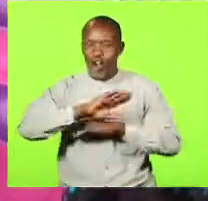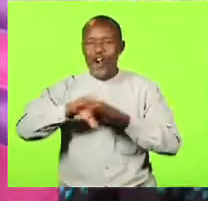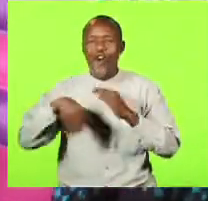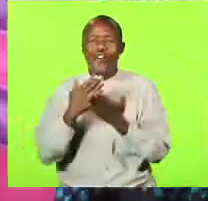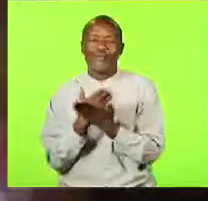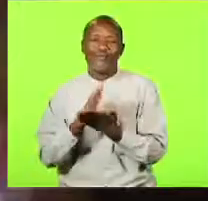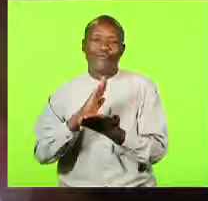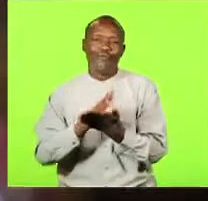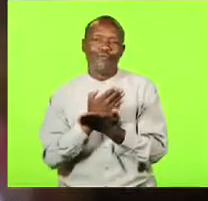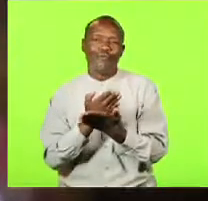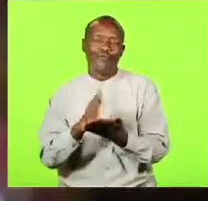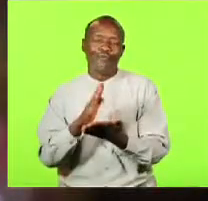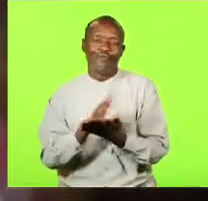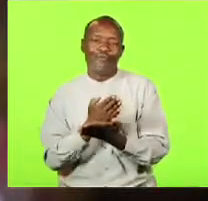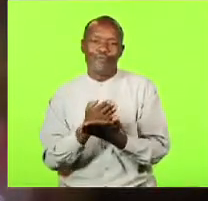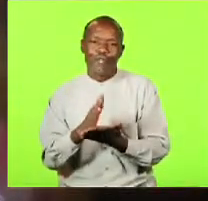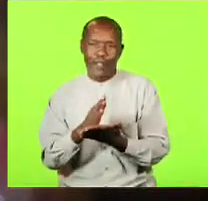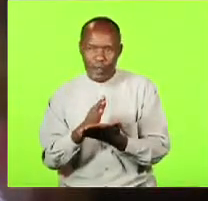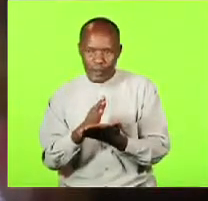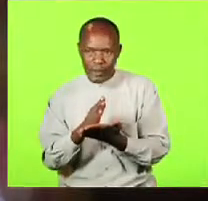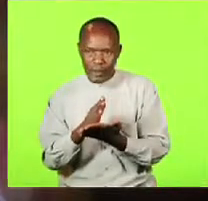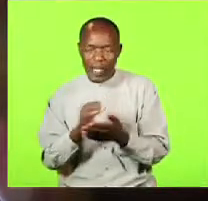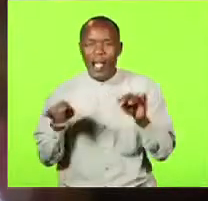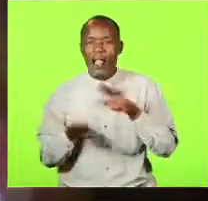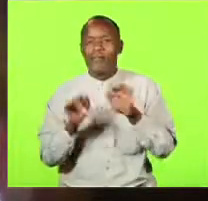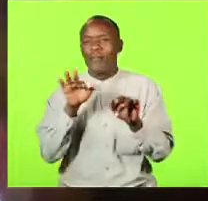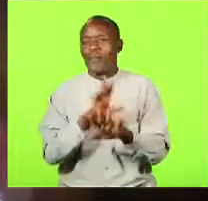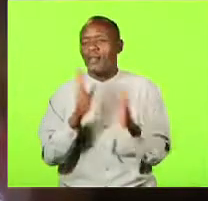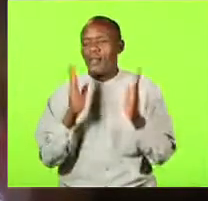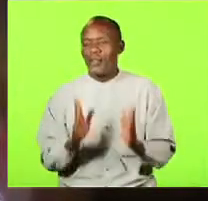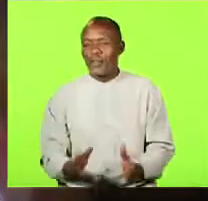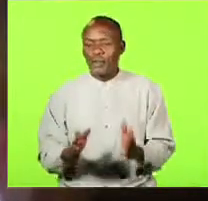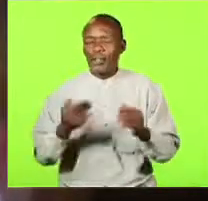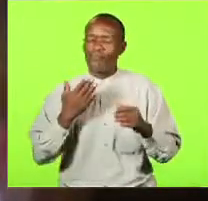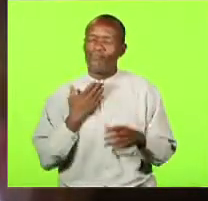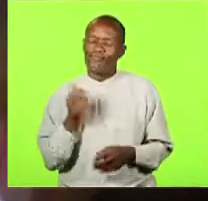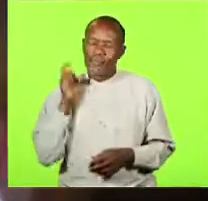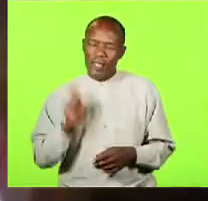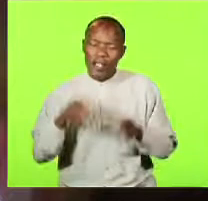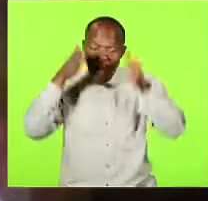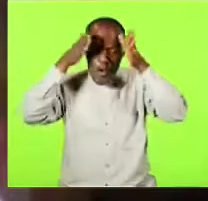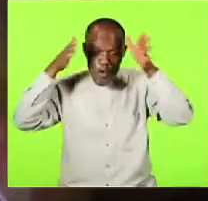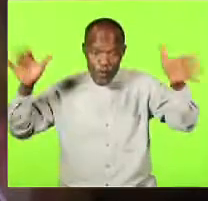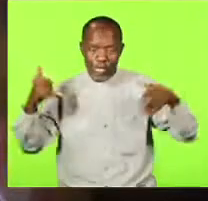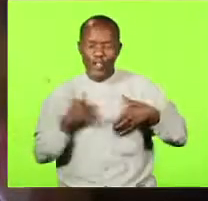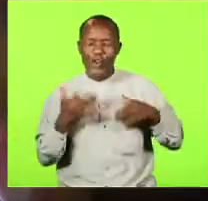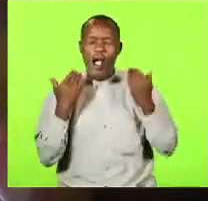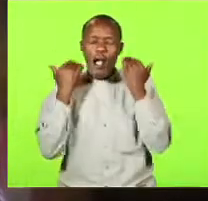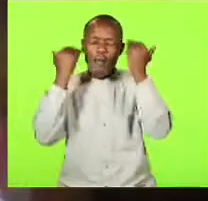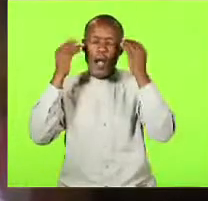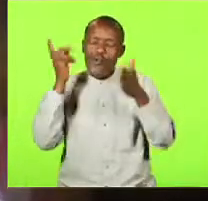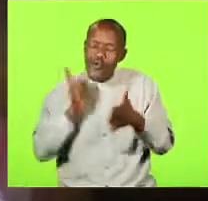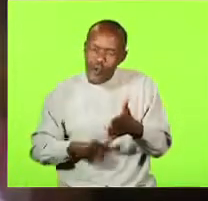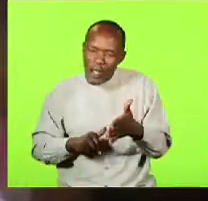in all the sectors, everybody needs healing, everybody needs to be aware of what is true. Trauma, when you are